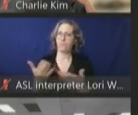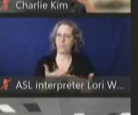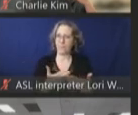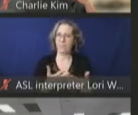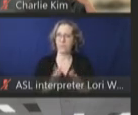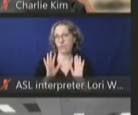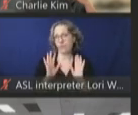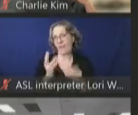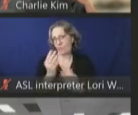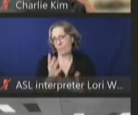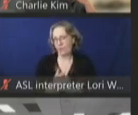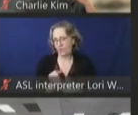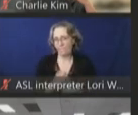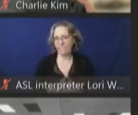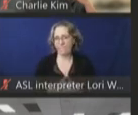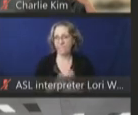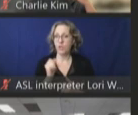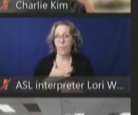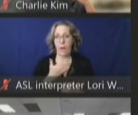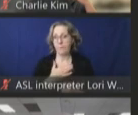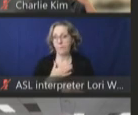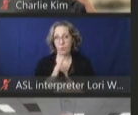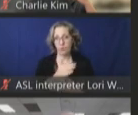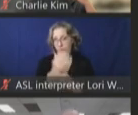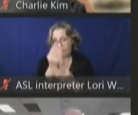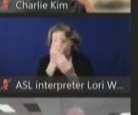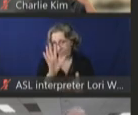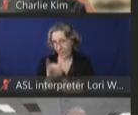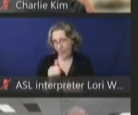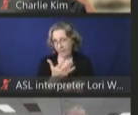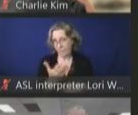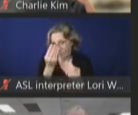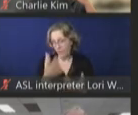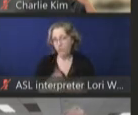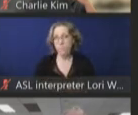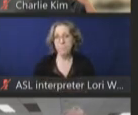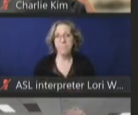use. So happy to share with that.